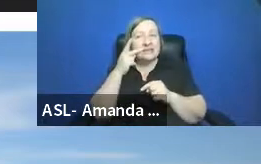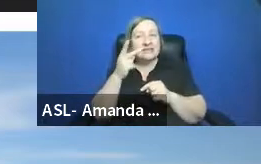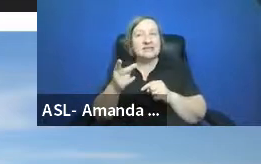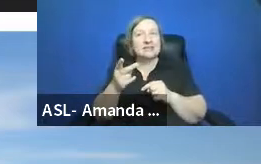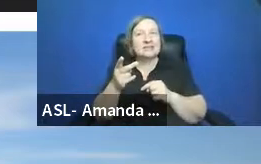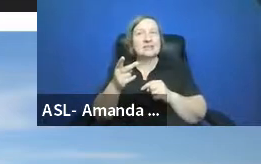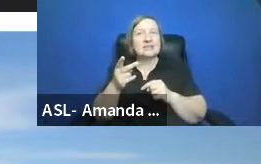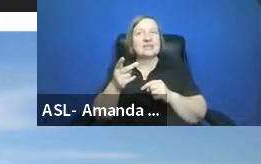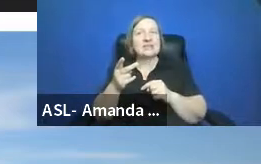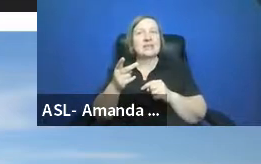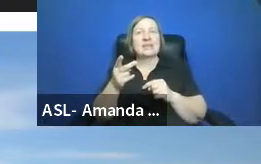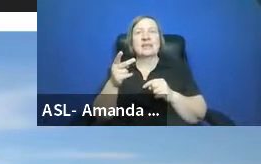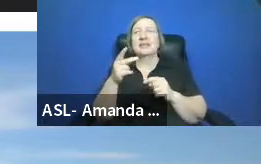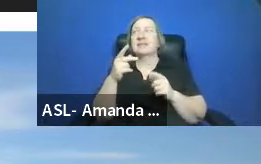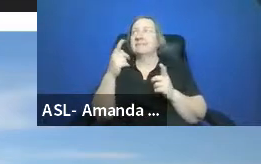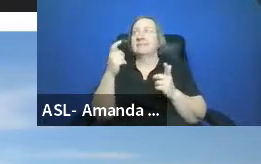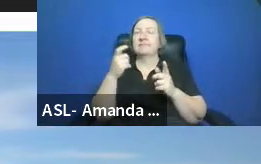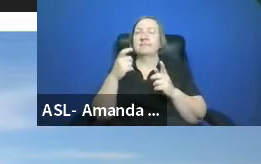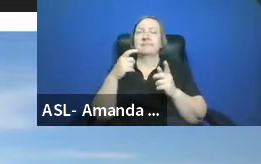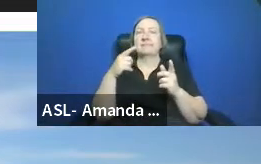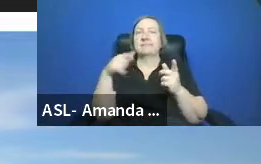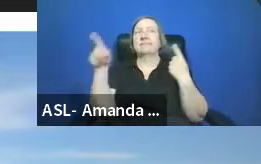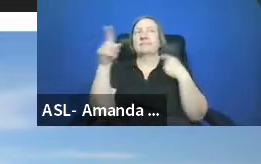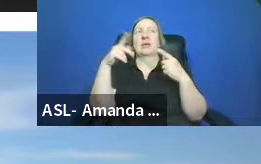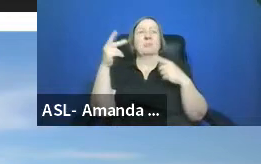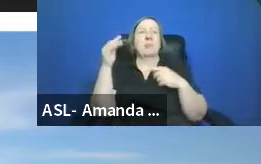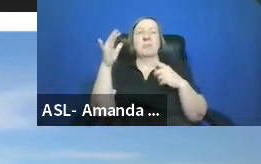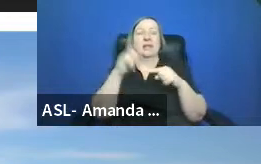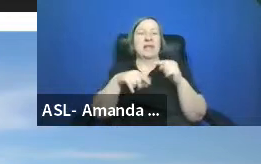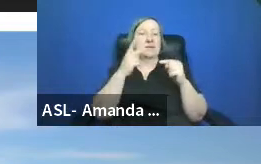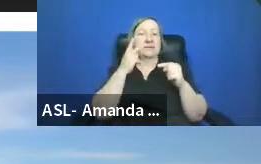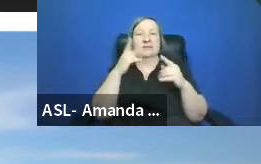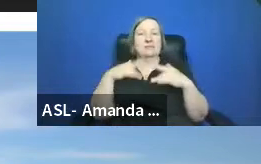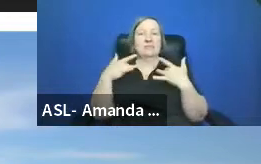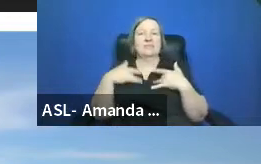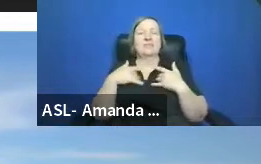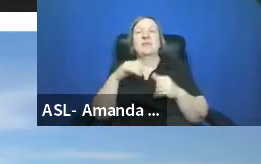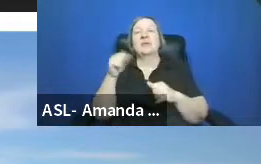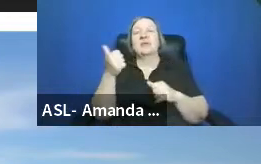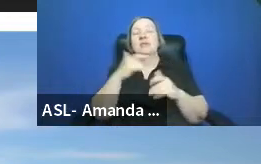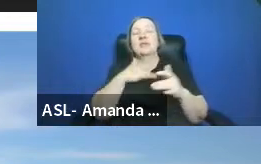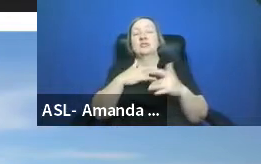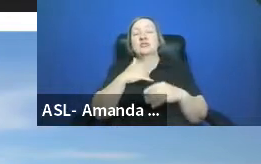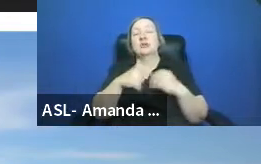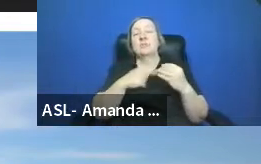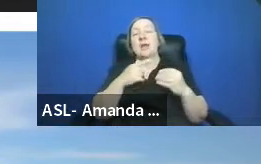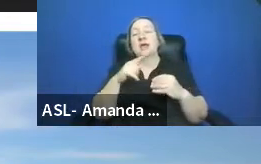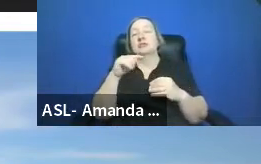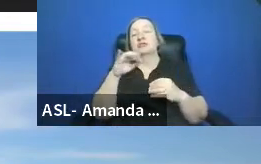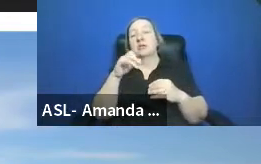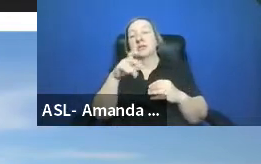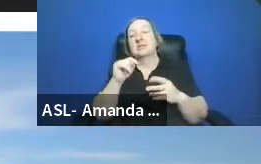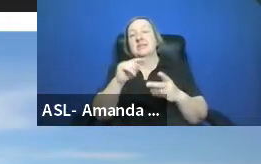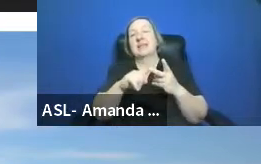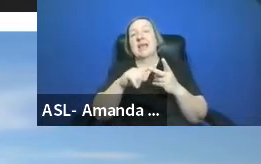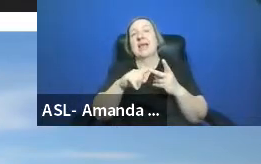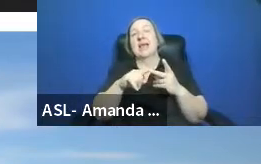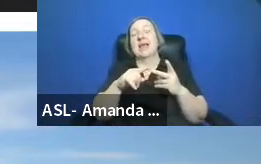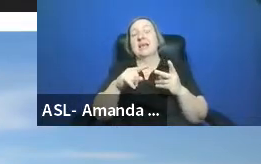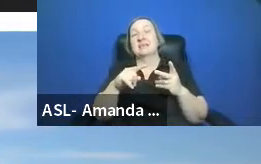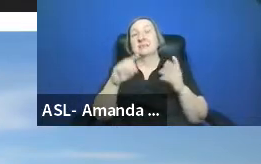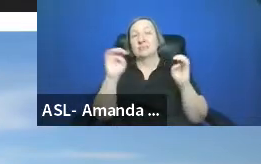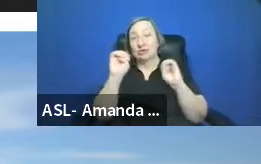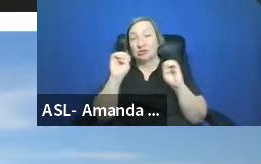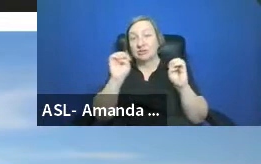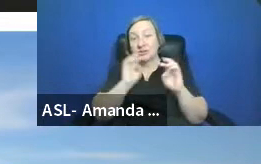on that lower deck. Also some concerns of transit and emergency response on the separate deck. So moving things at a